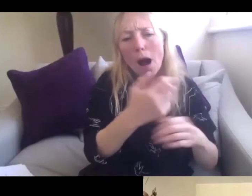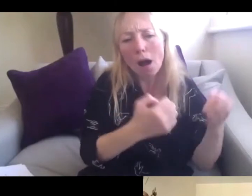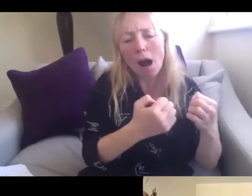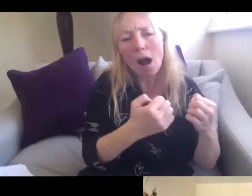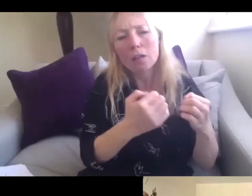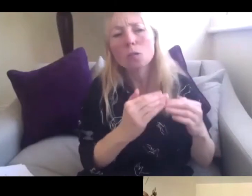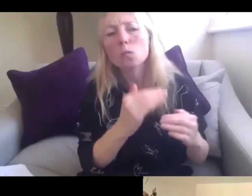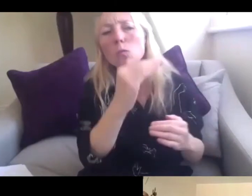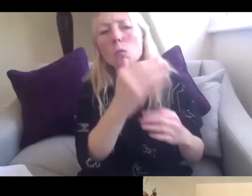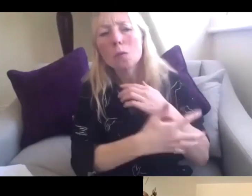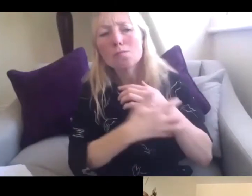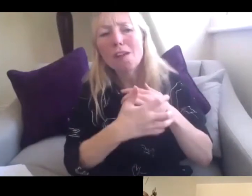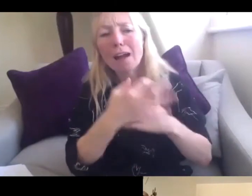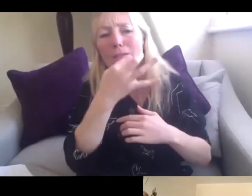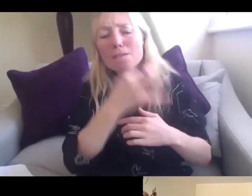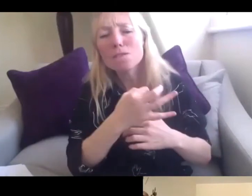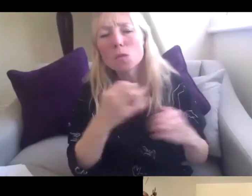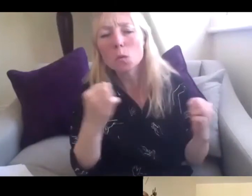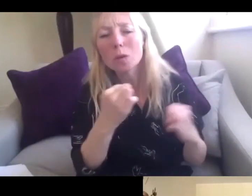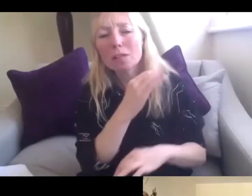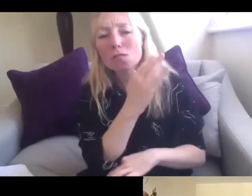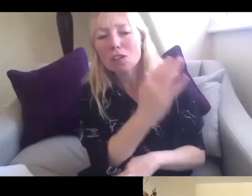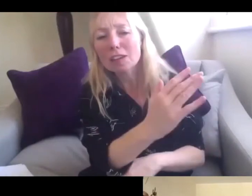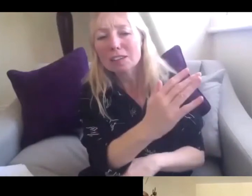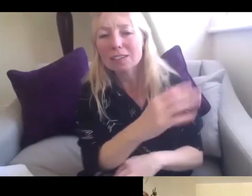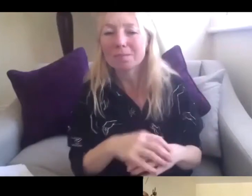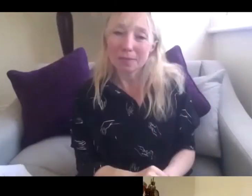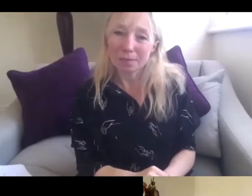trees. Thank you very much.